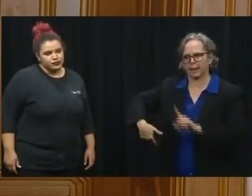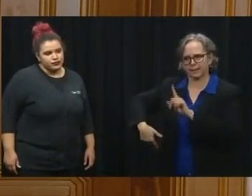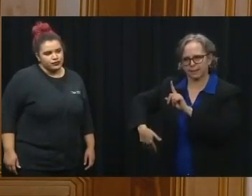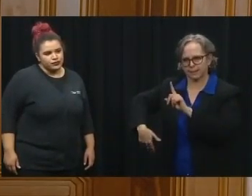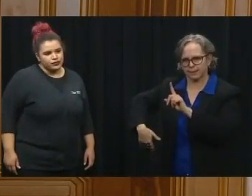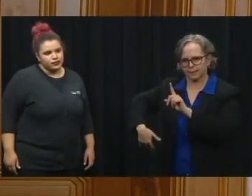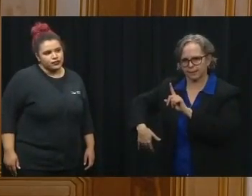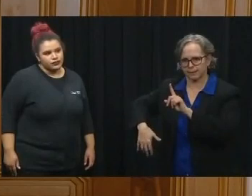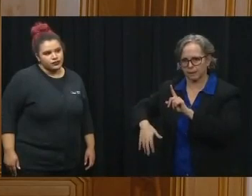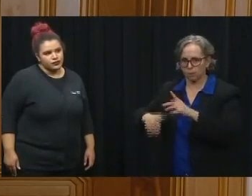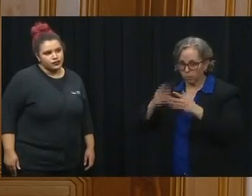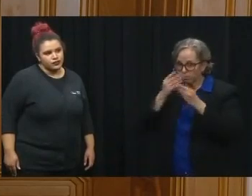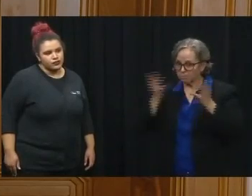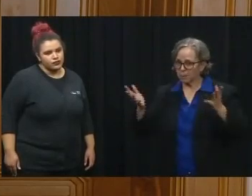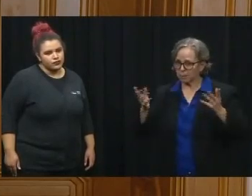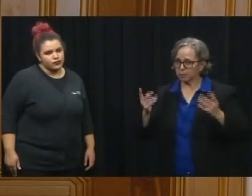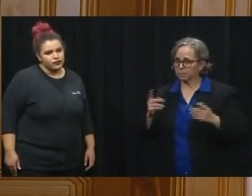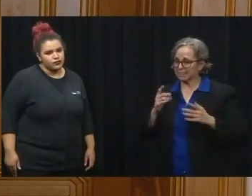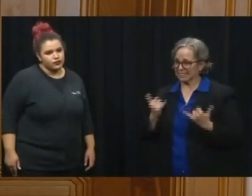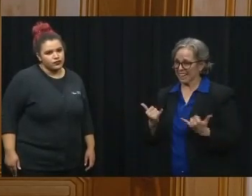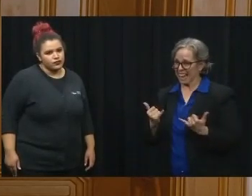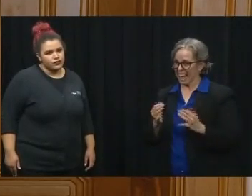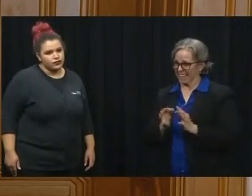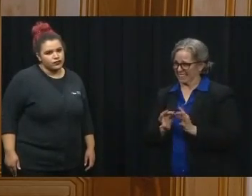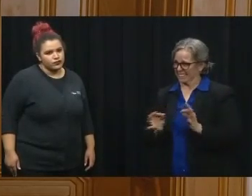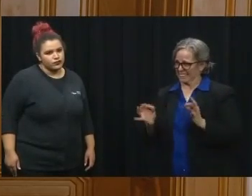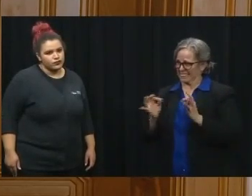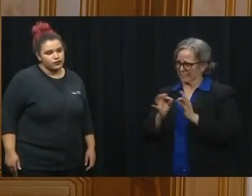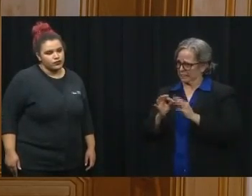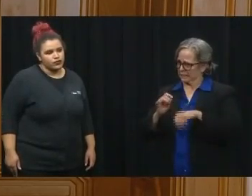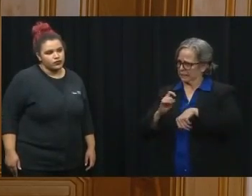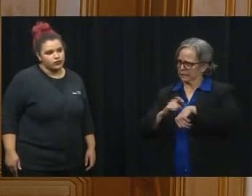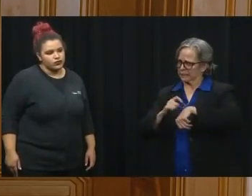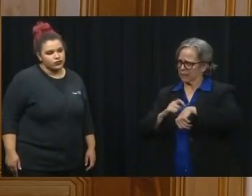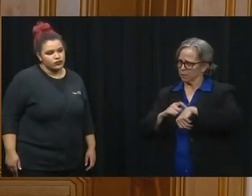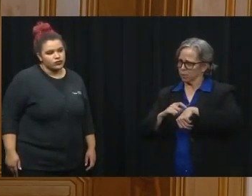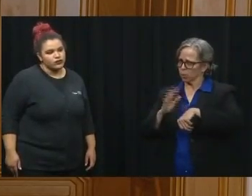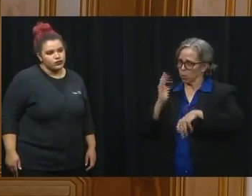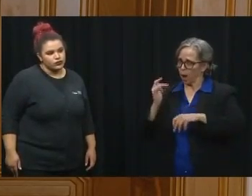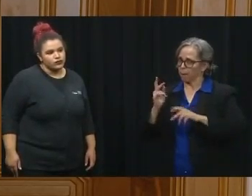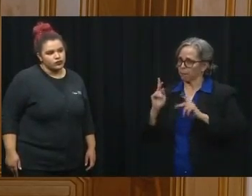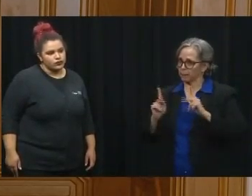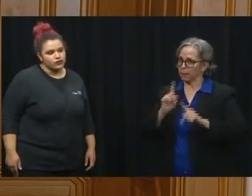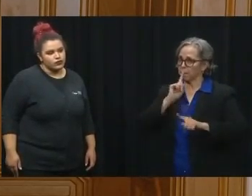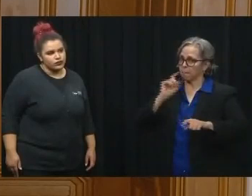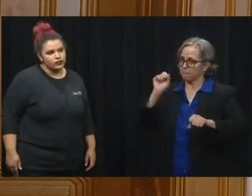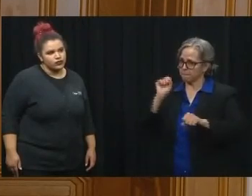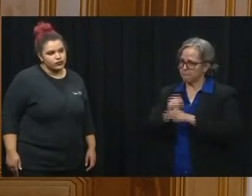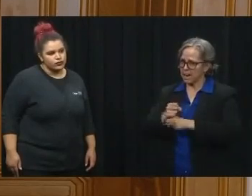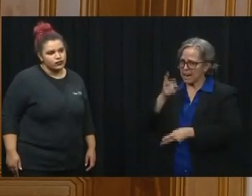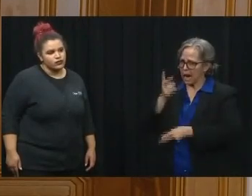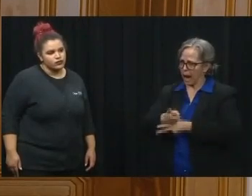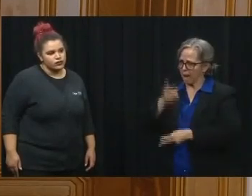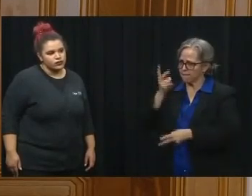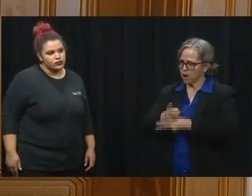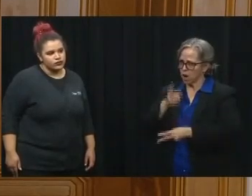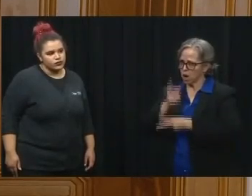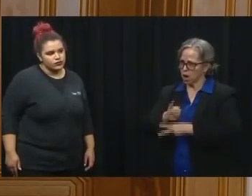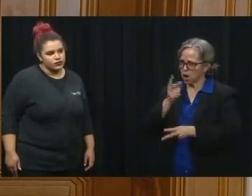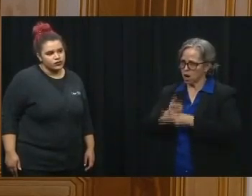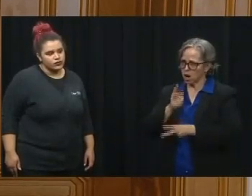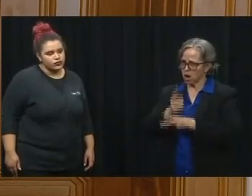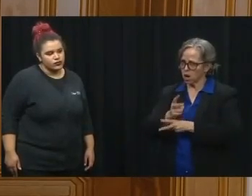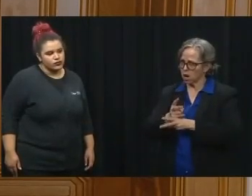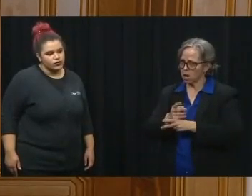a crucial time, very critical time, and we want people to be very, very, very, very careful. I mean, what occurs now is going